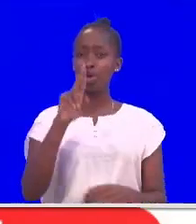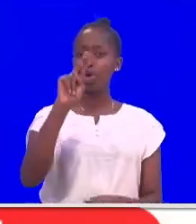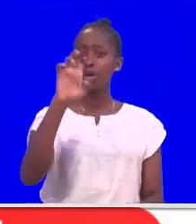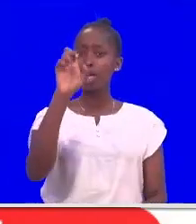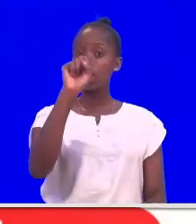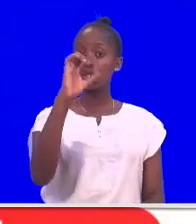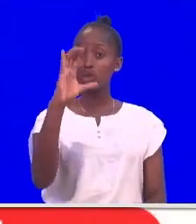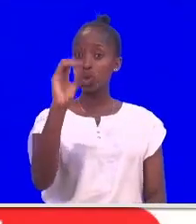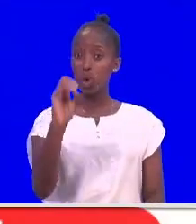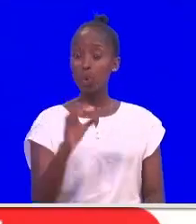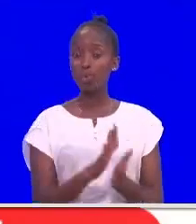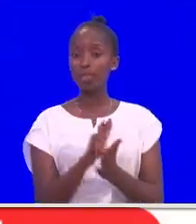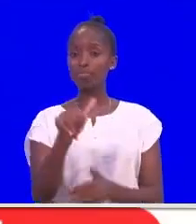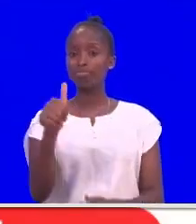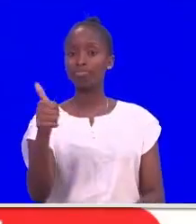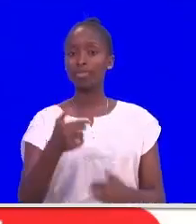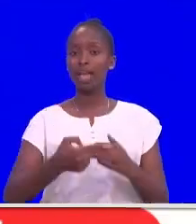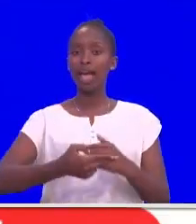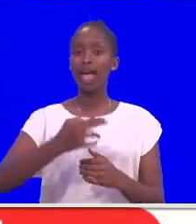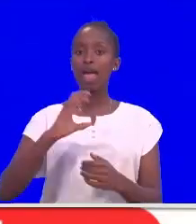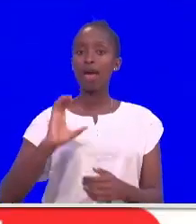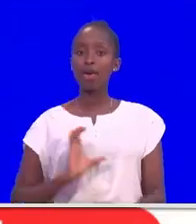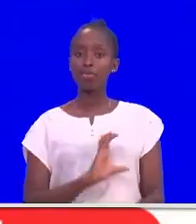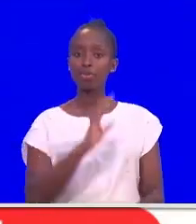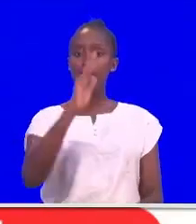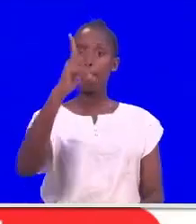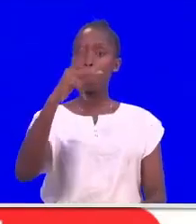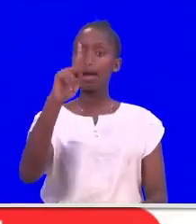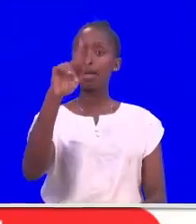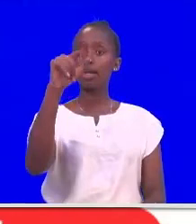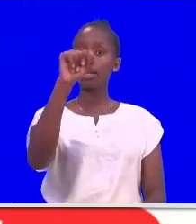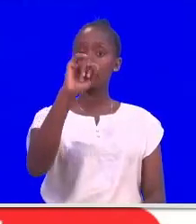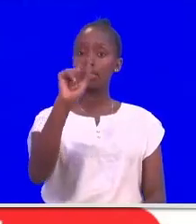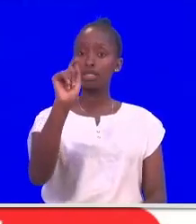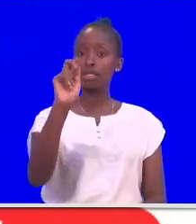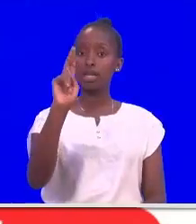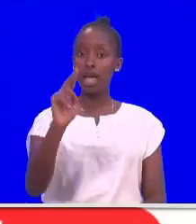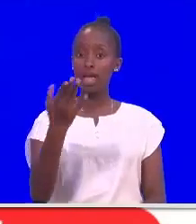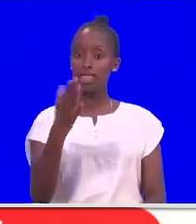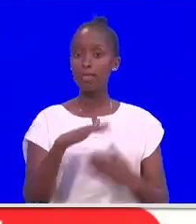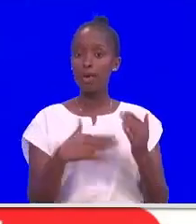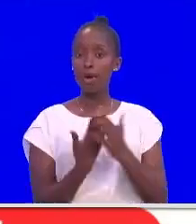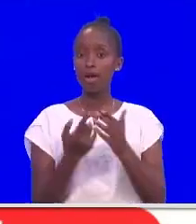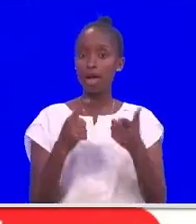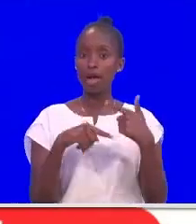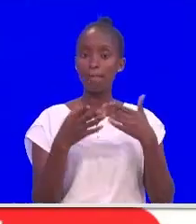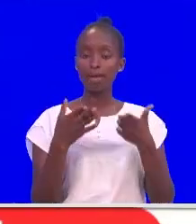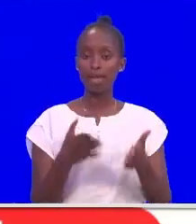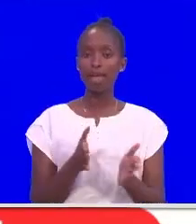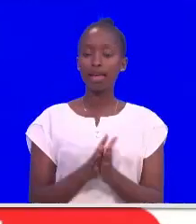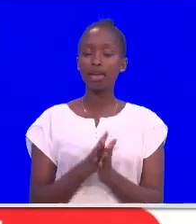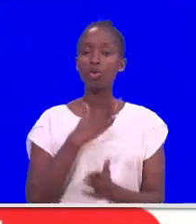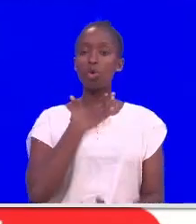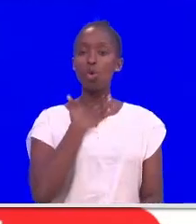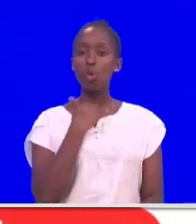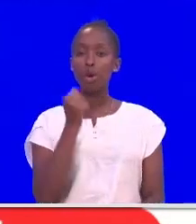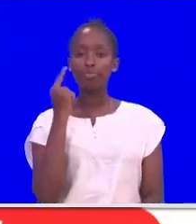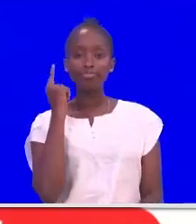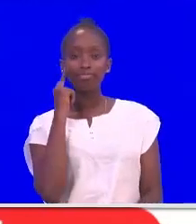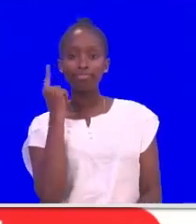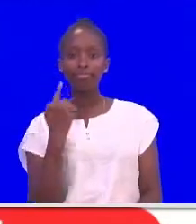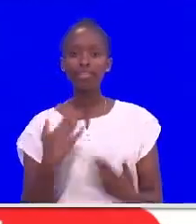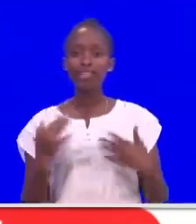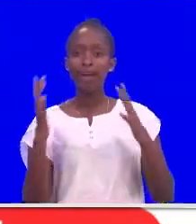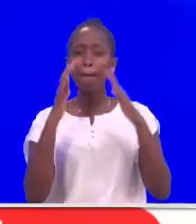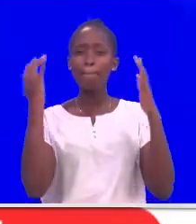others, the High Commission of Pakistani, and they have all been here, and they are here to hear what our great ideas